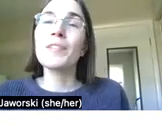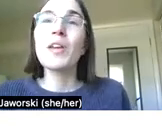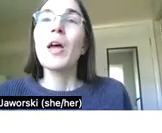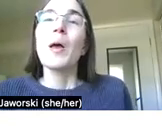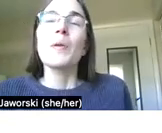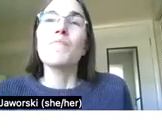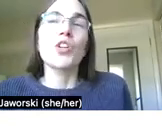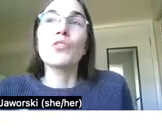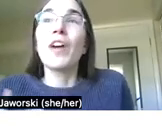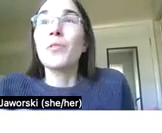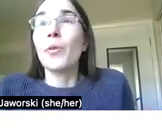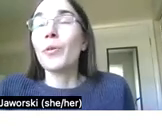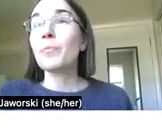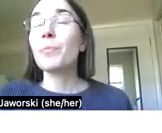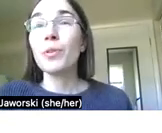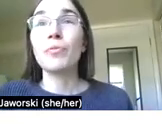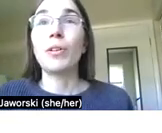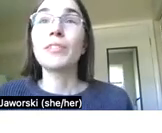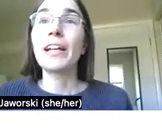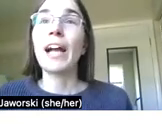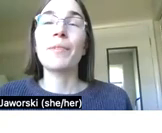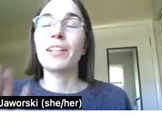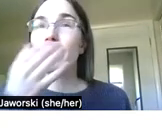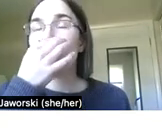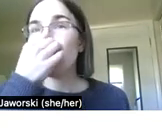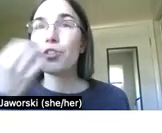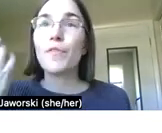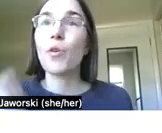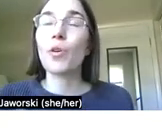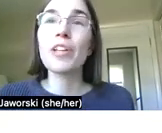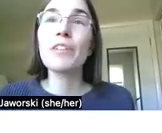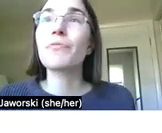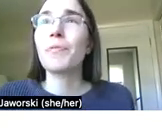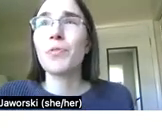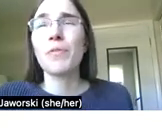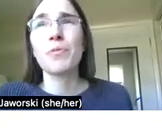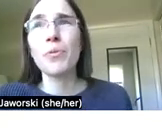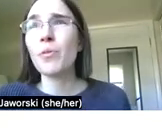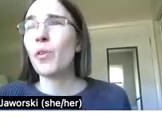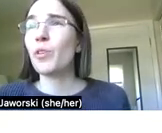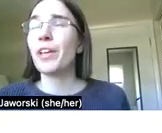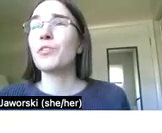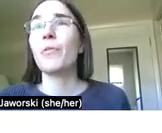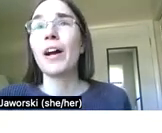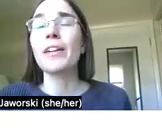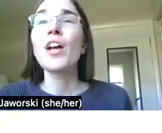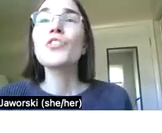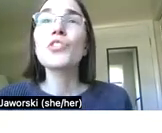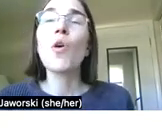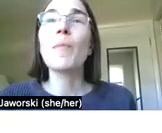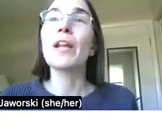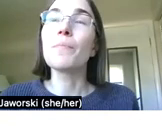not all humans, just find corals to be beautiful, right? I mean, here's a picture of a coral reef. If you Google coral reefs, you will